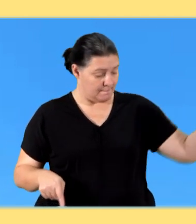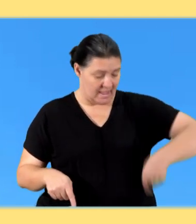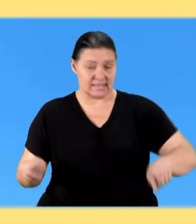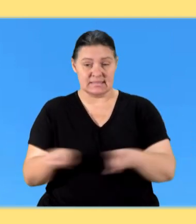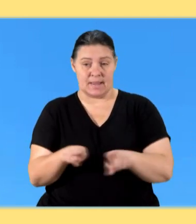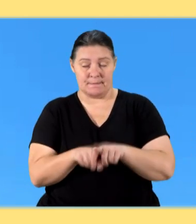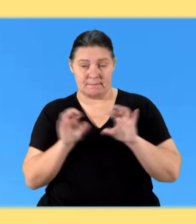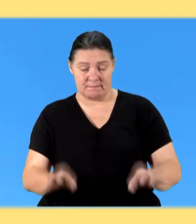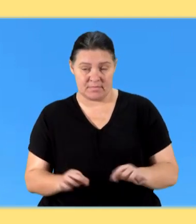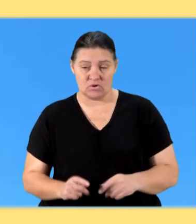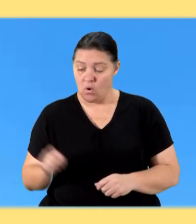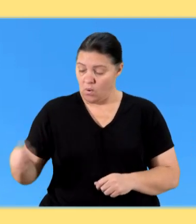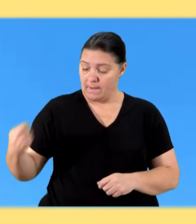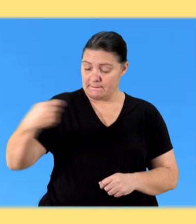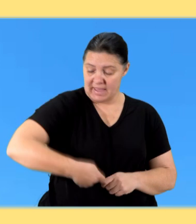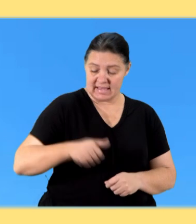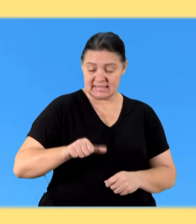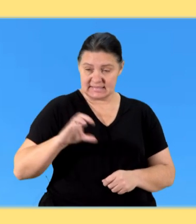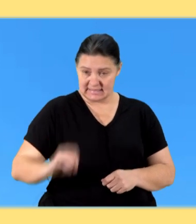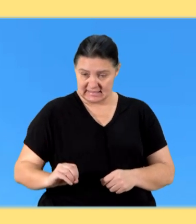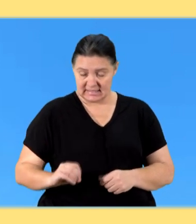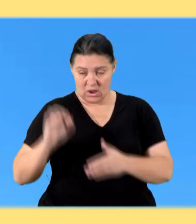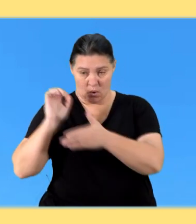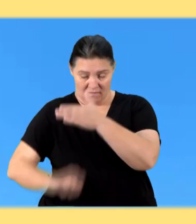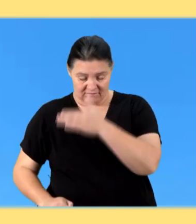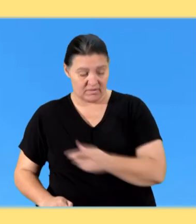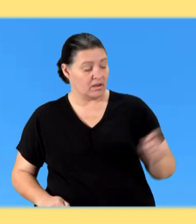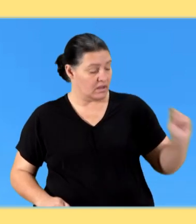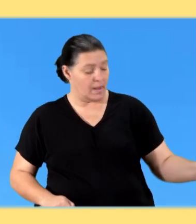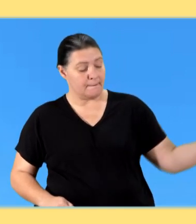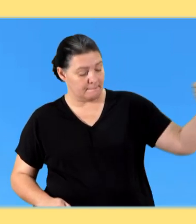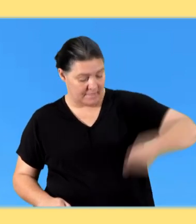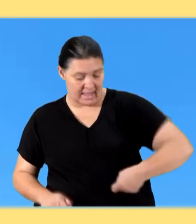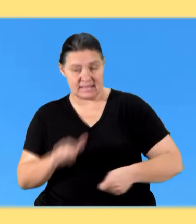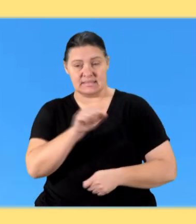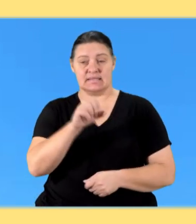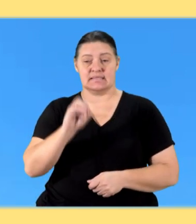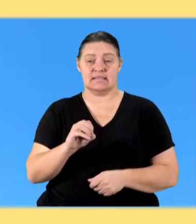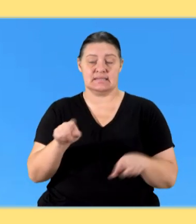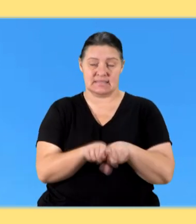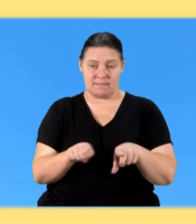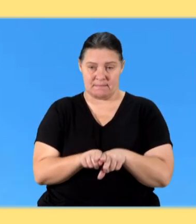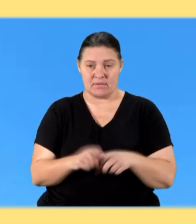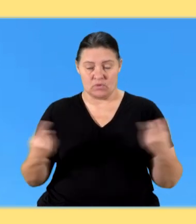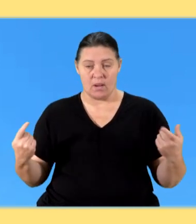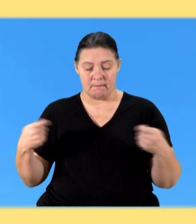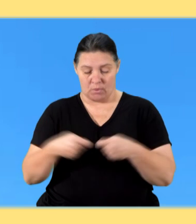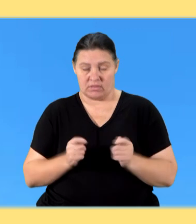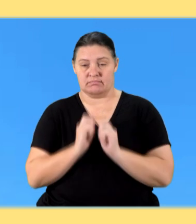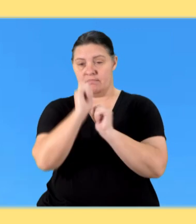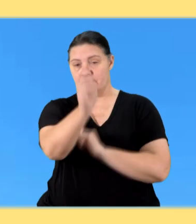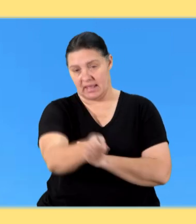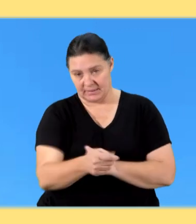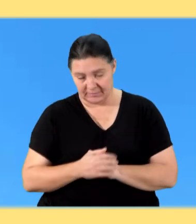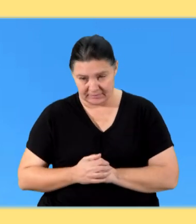rand basis. So he paid 60 as a deduction. The company is also going to pay 60 as